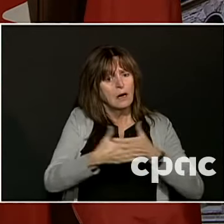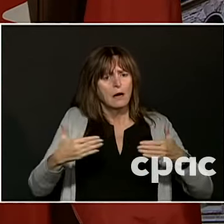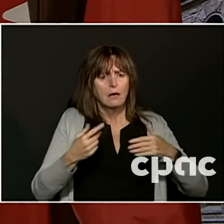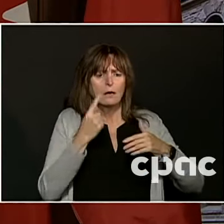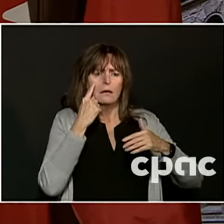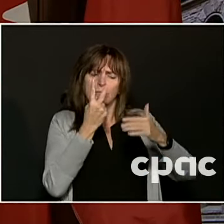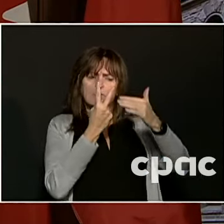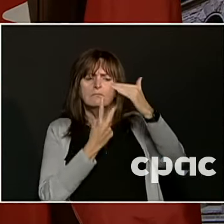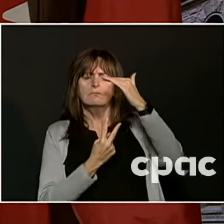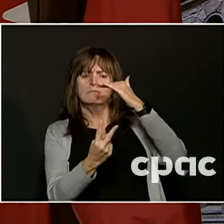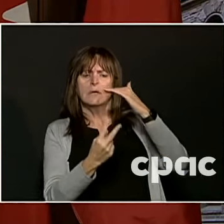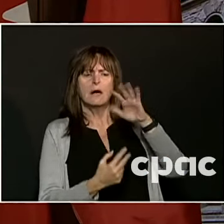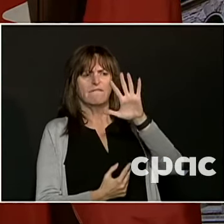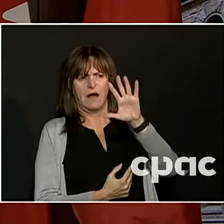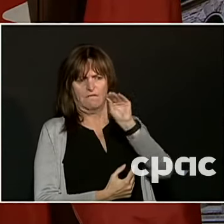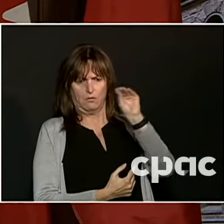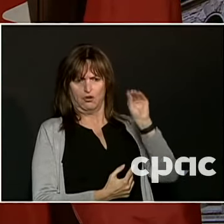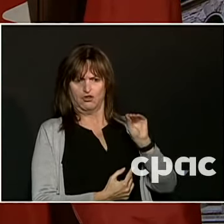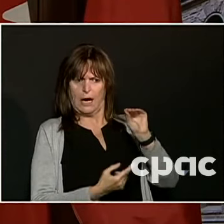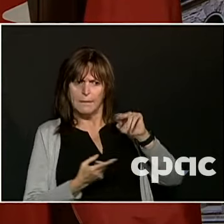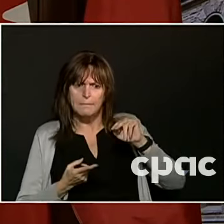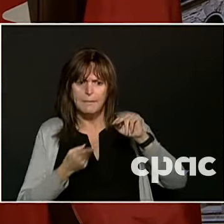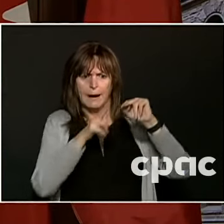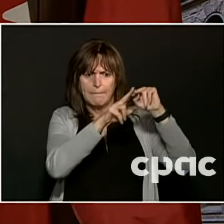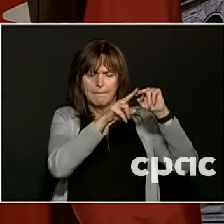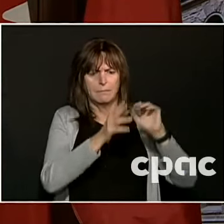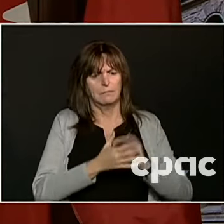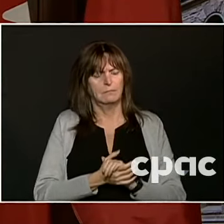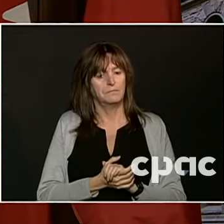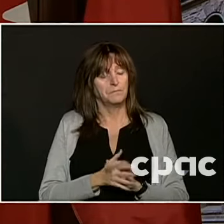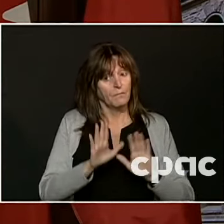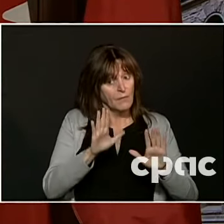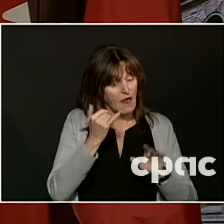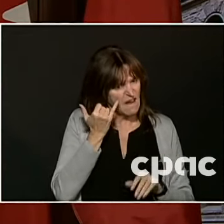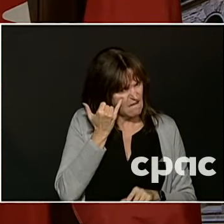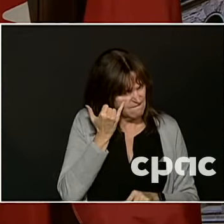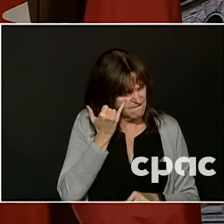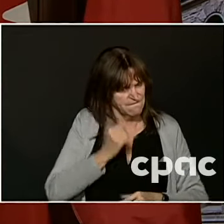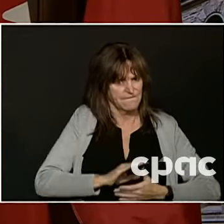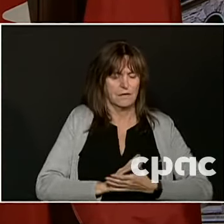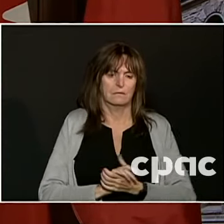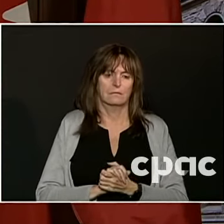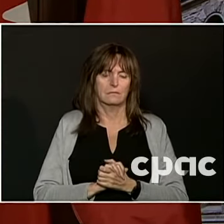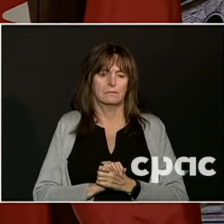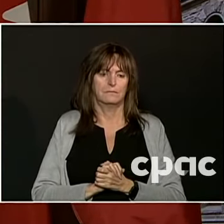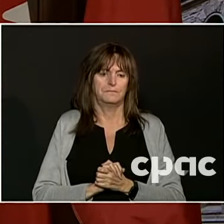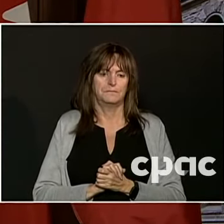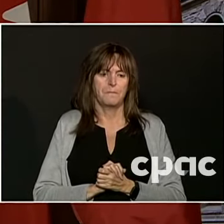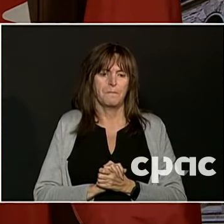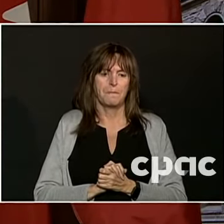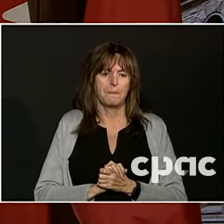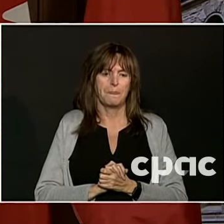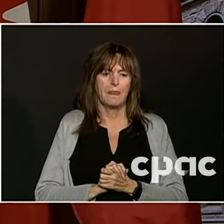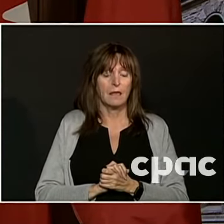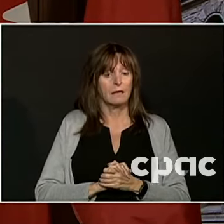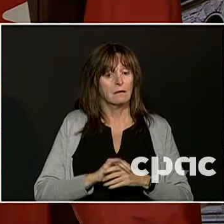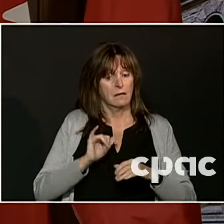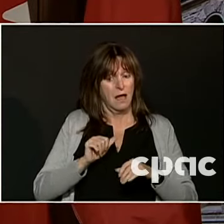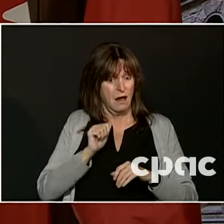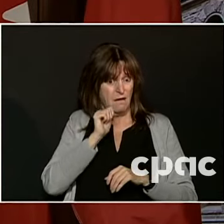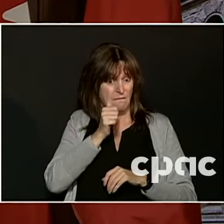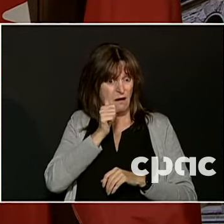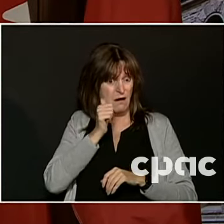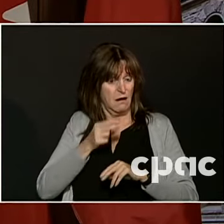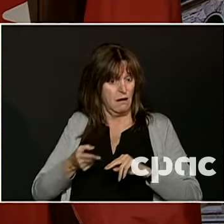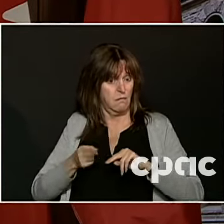this is only a few percentage points difference, this daily growth rate adds up very, very quickly. And so under